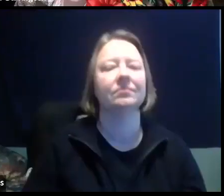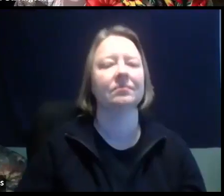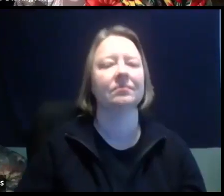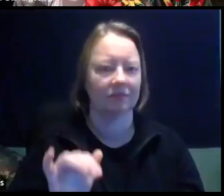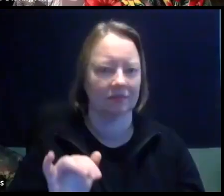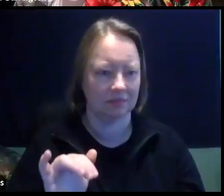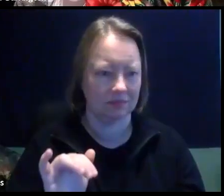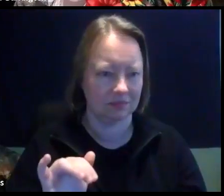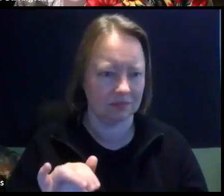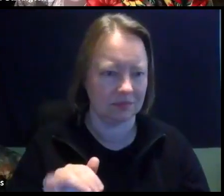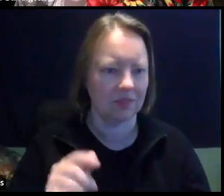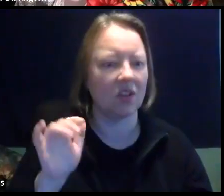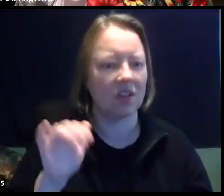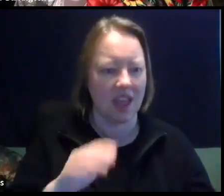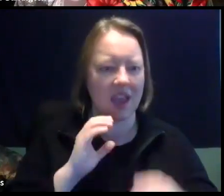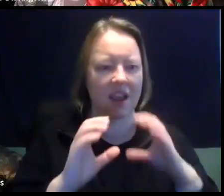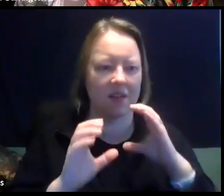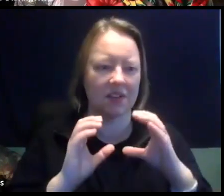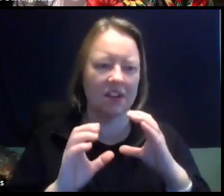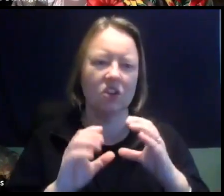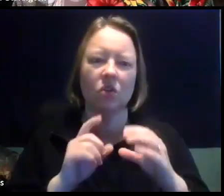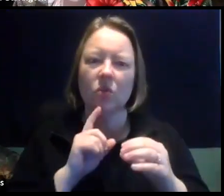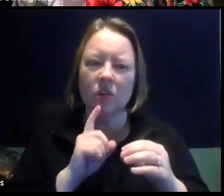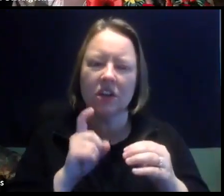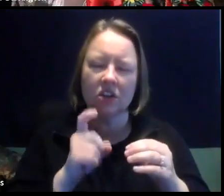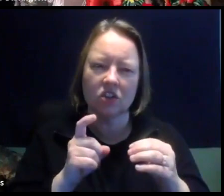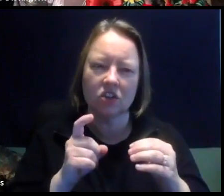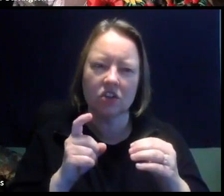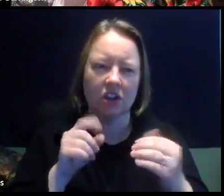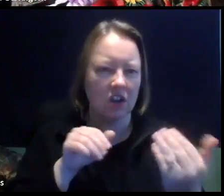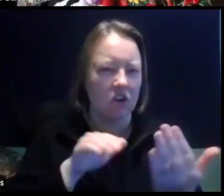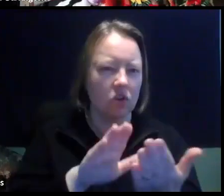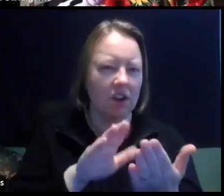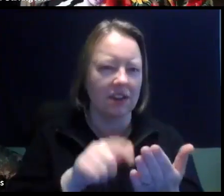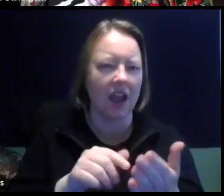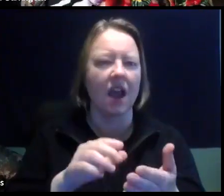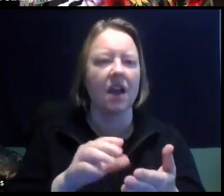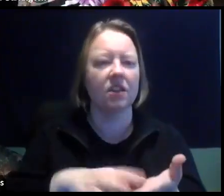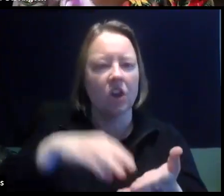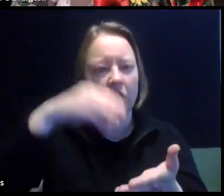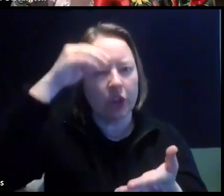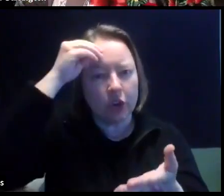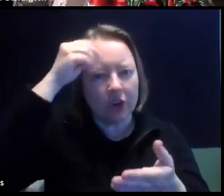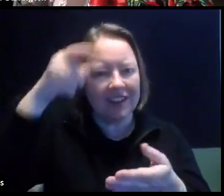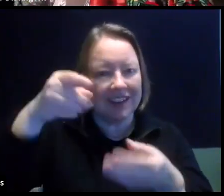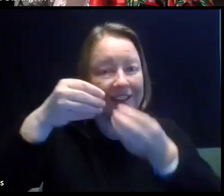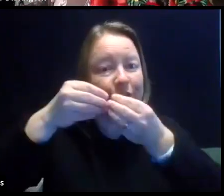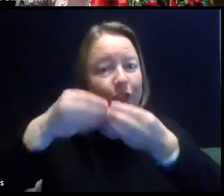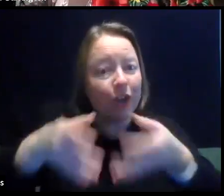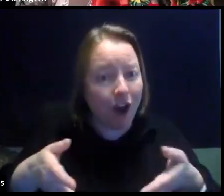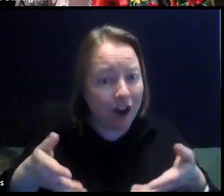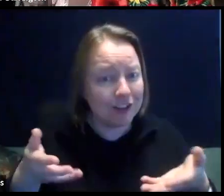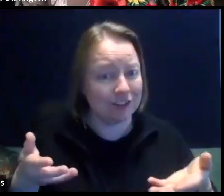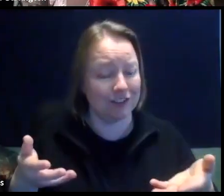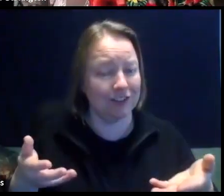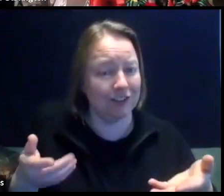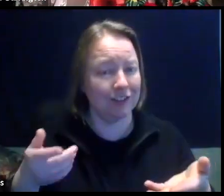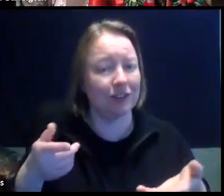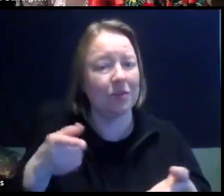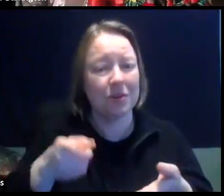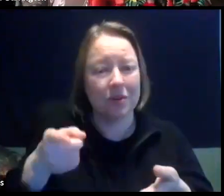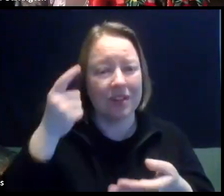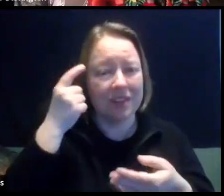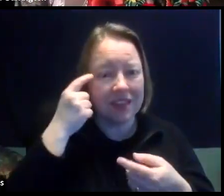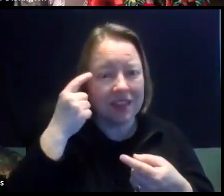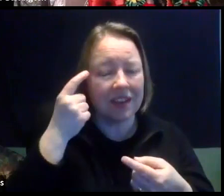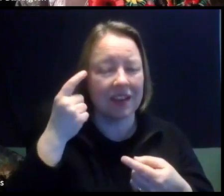I think the conversation should really address learning loss. Mm-hmm. So when you think about being